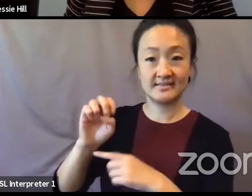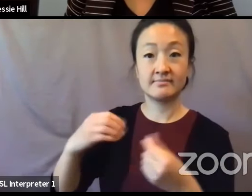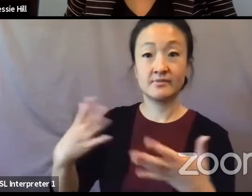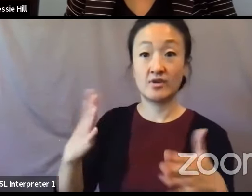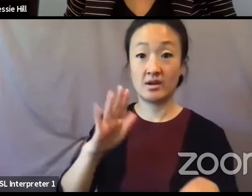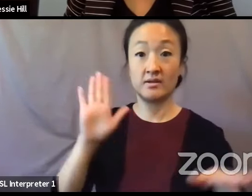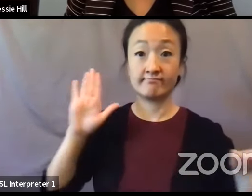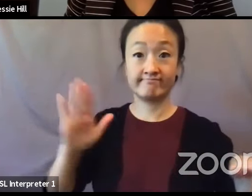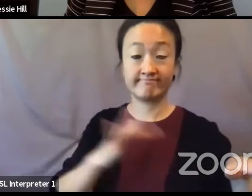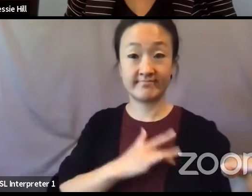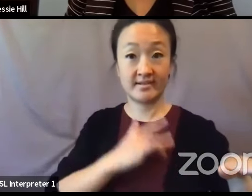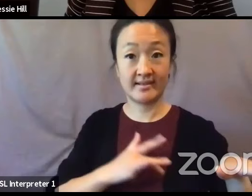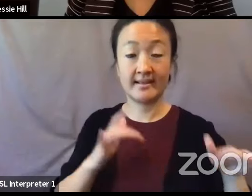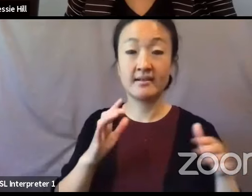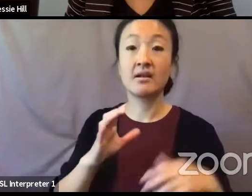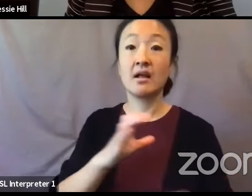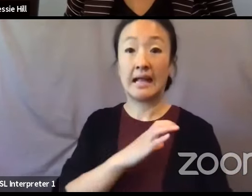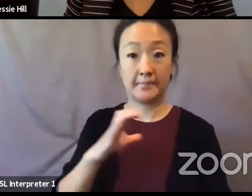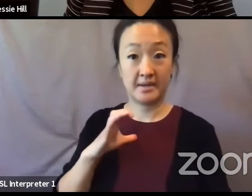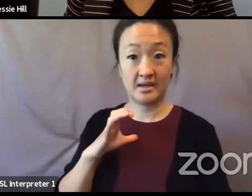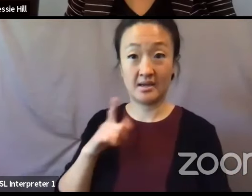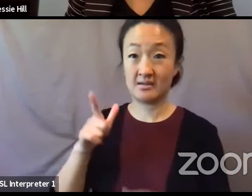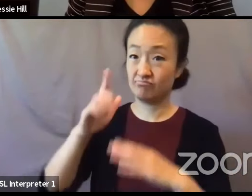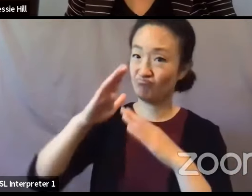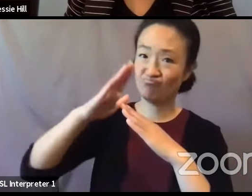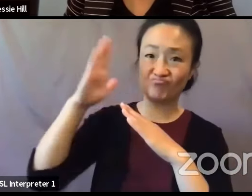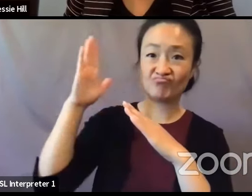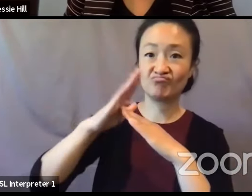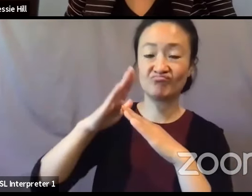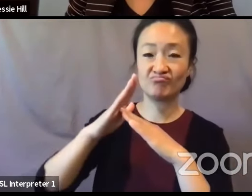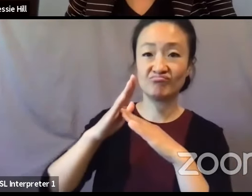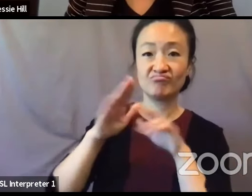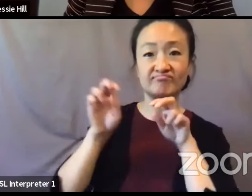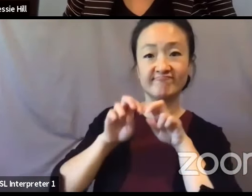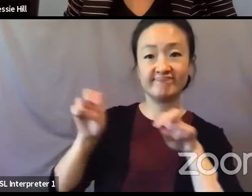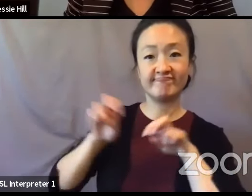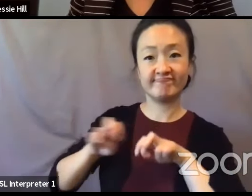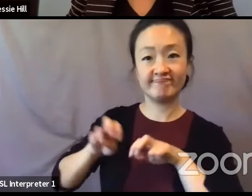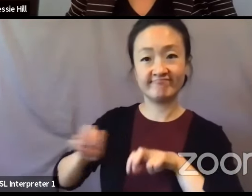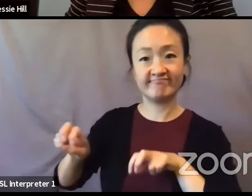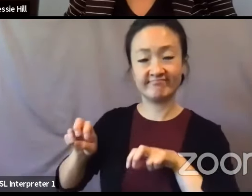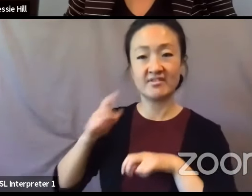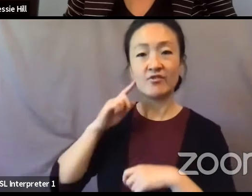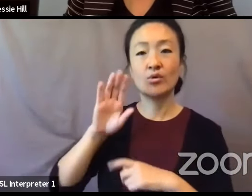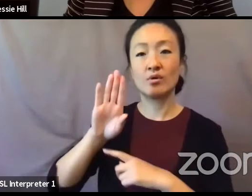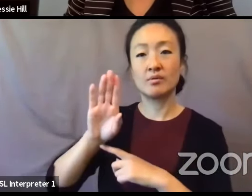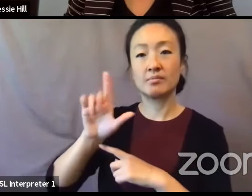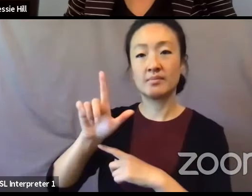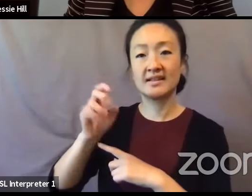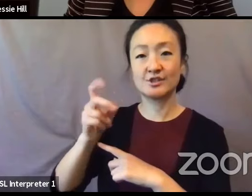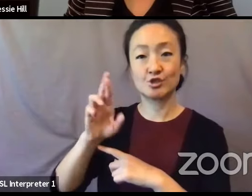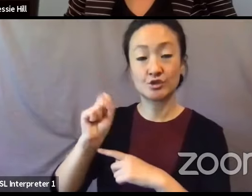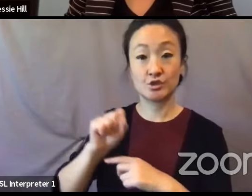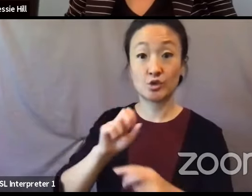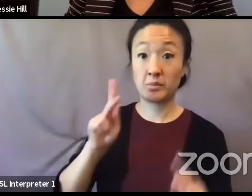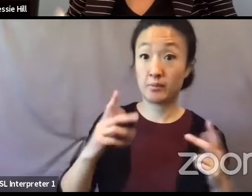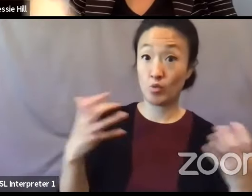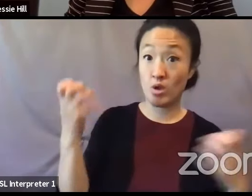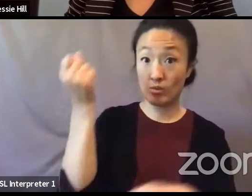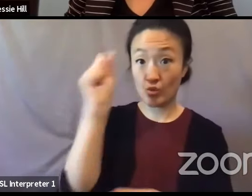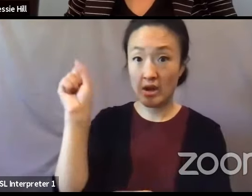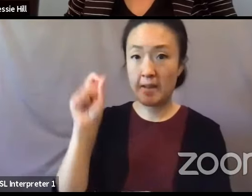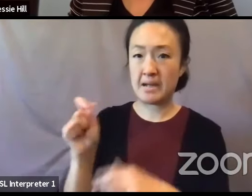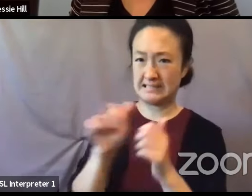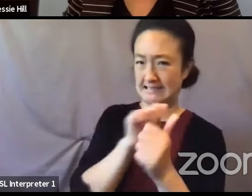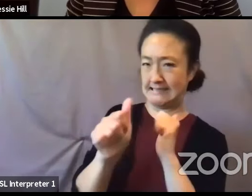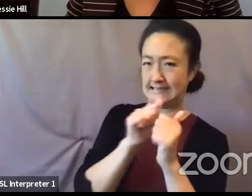by regulation the best spot for their bleachers. And groups that want to protest have to compete with